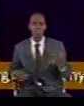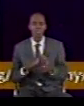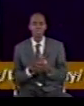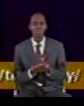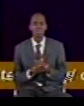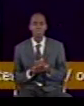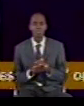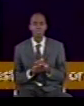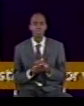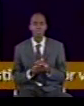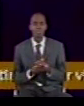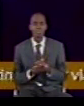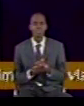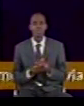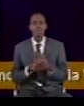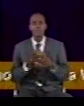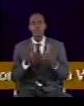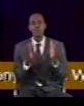I said